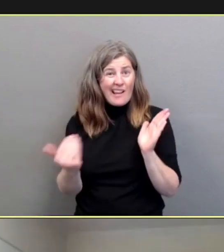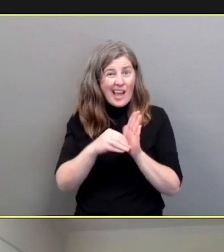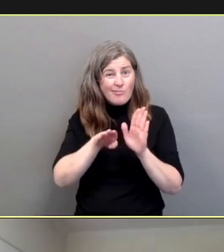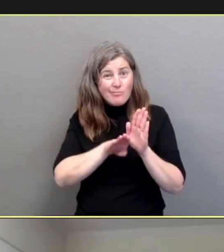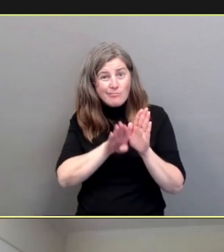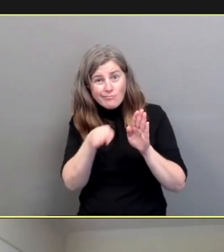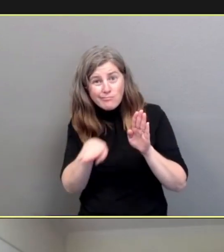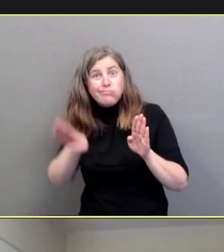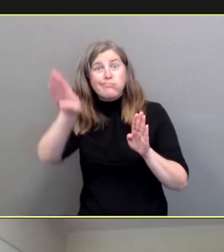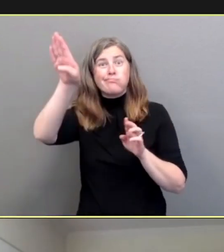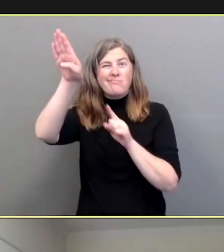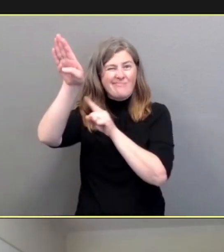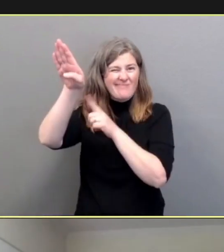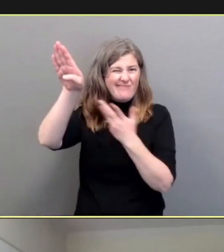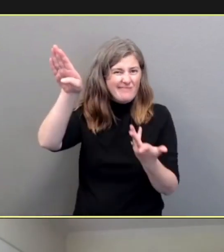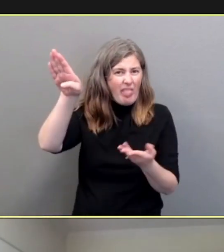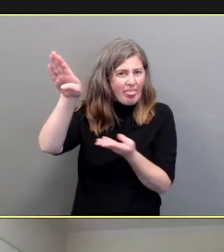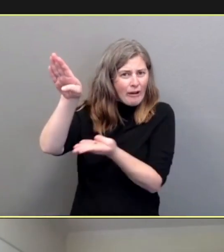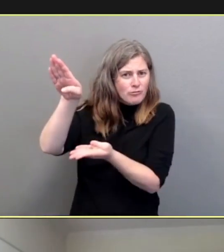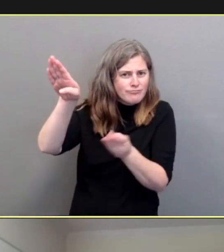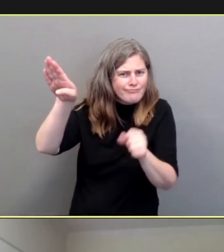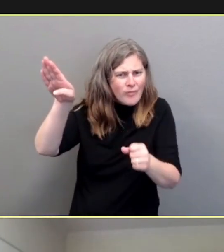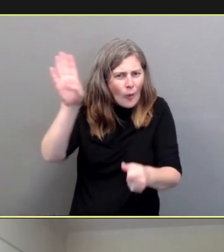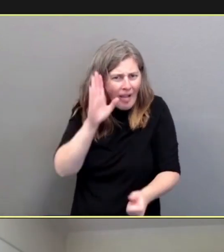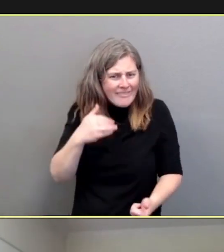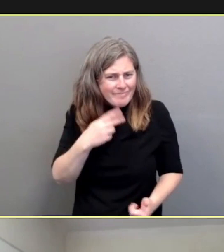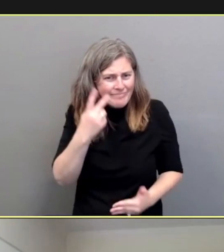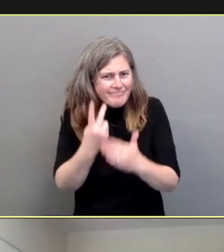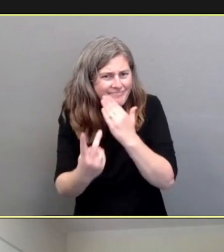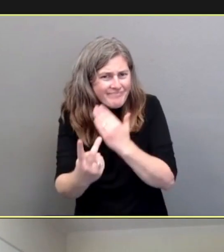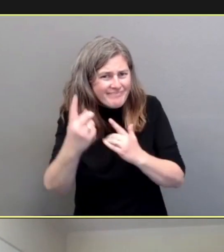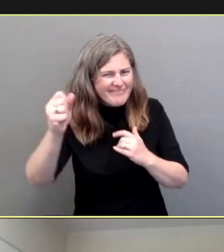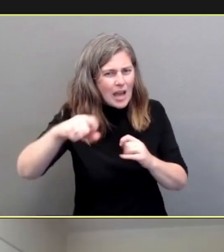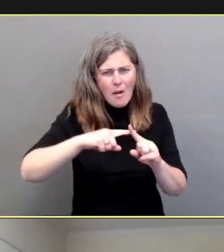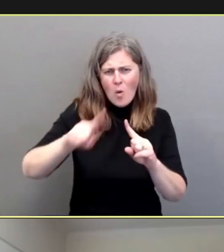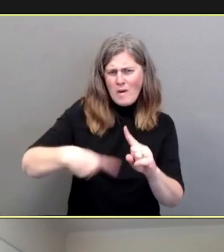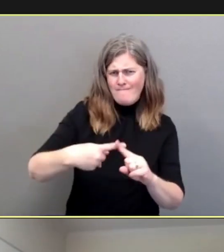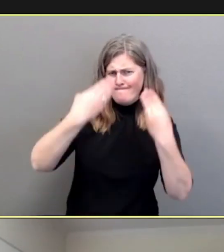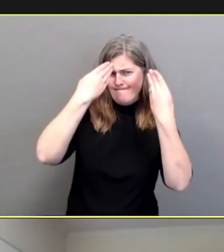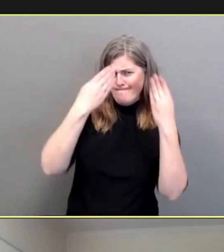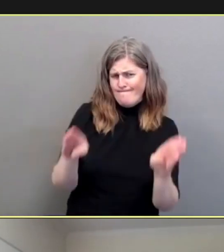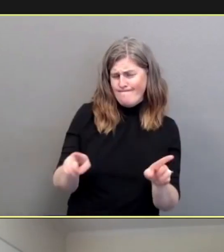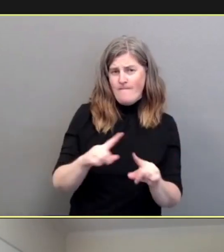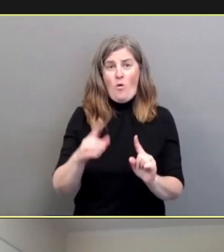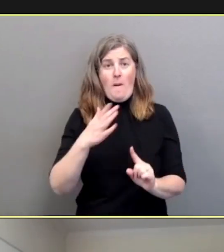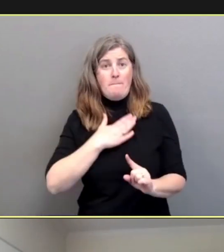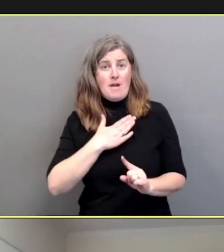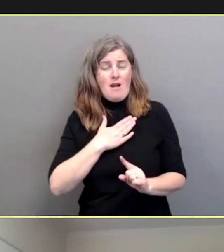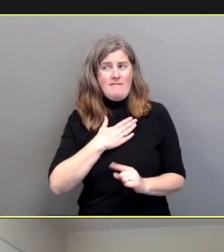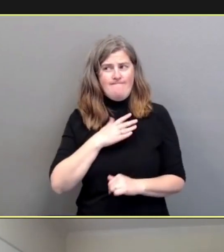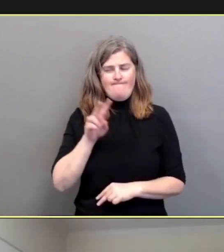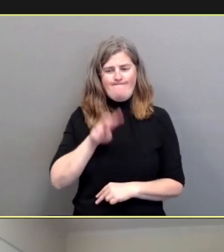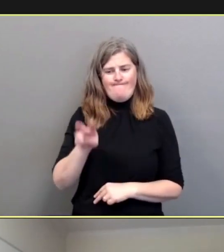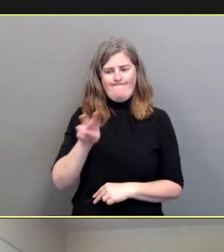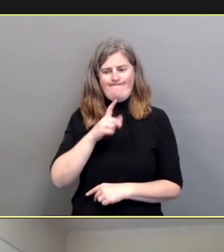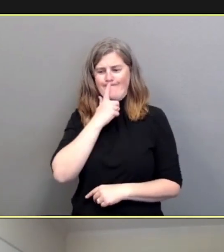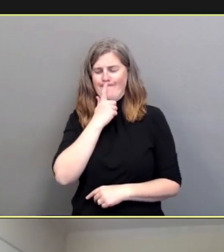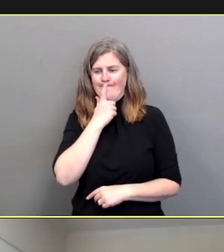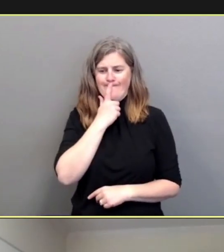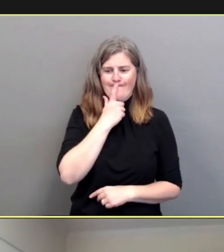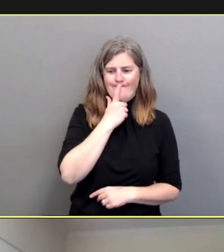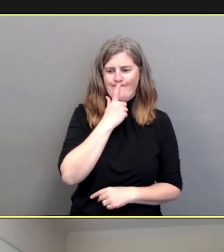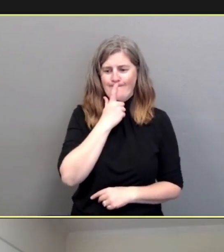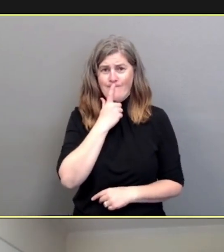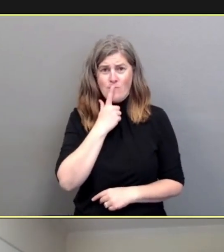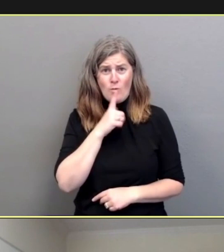some point obviously is there. And I think just for me, the take home message is, we're not really going to be